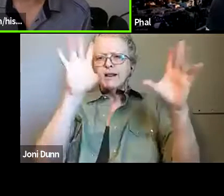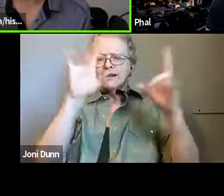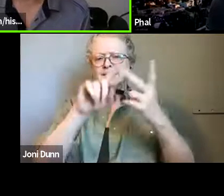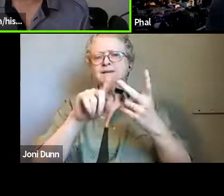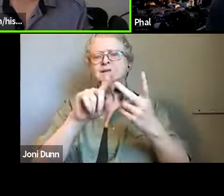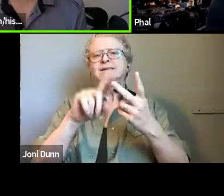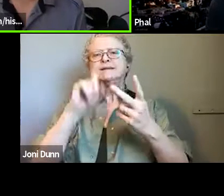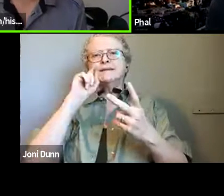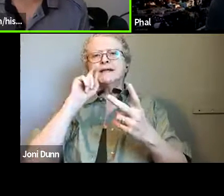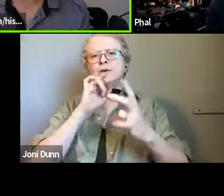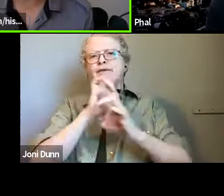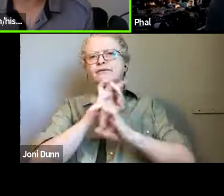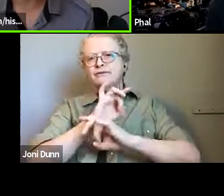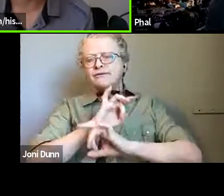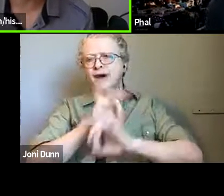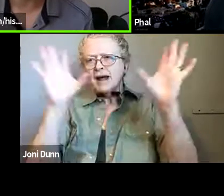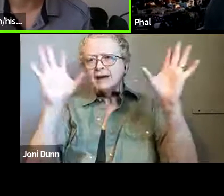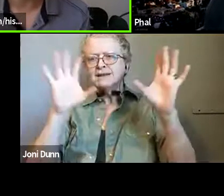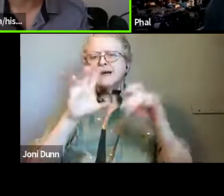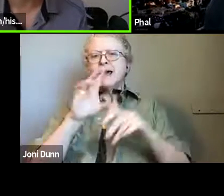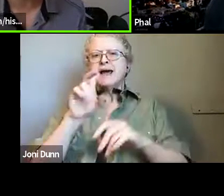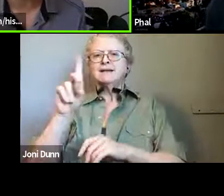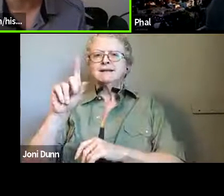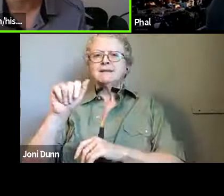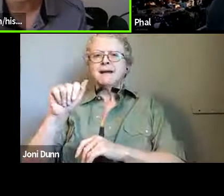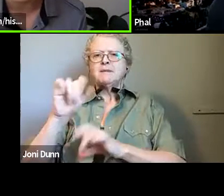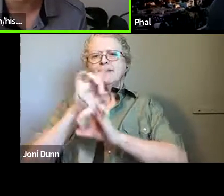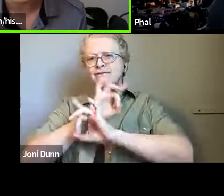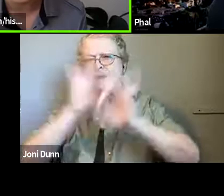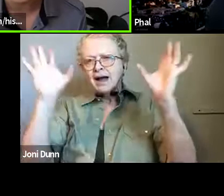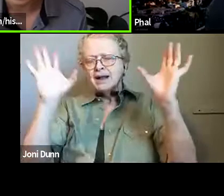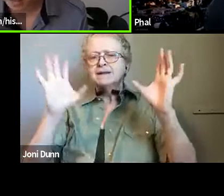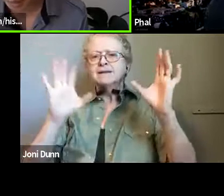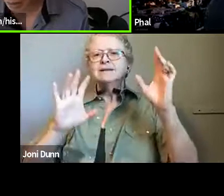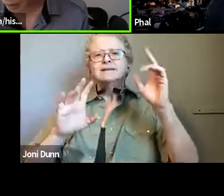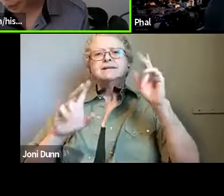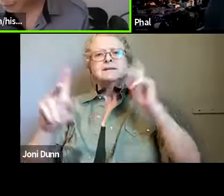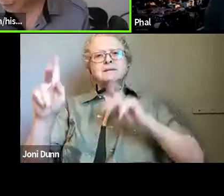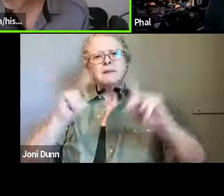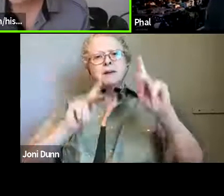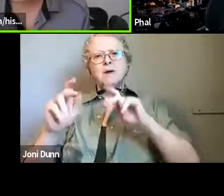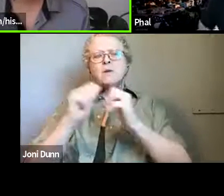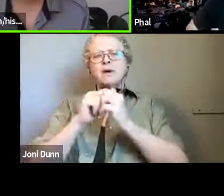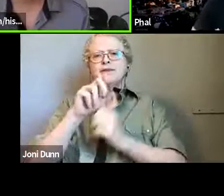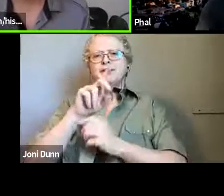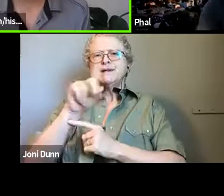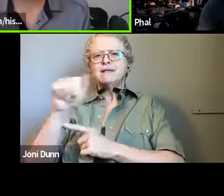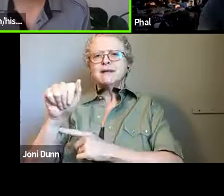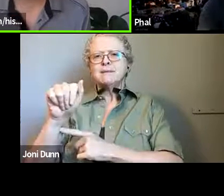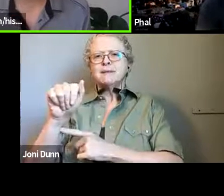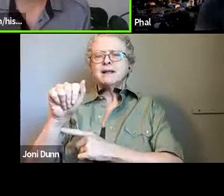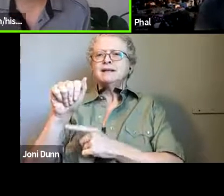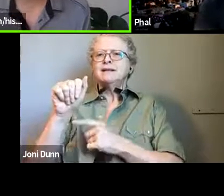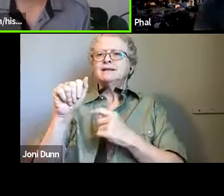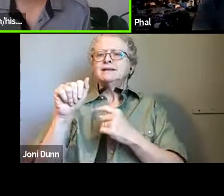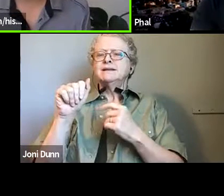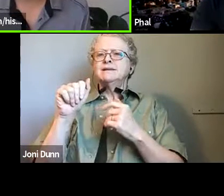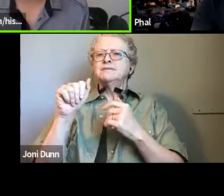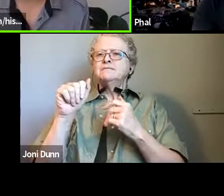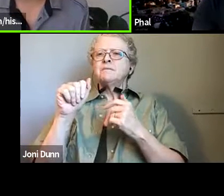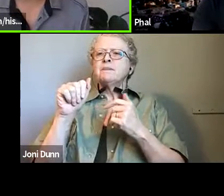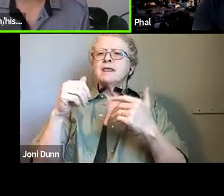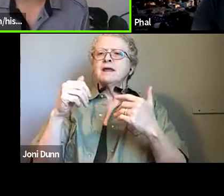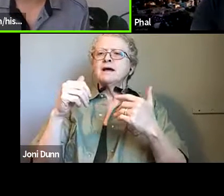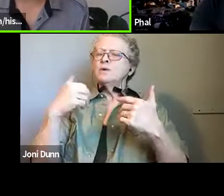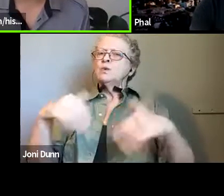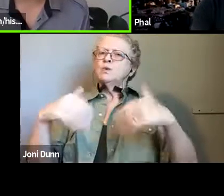against disabled folks and people with disabilities in particular, and